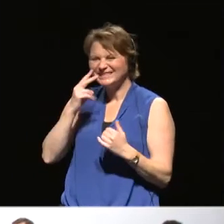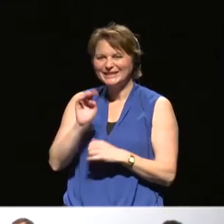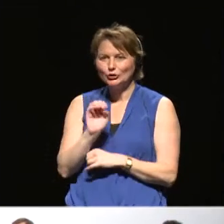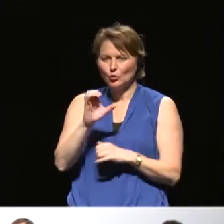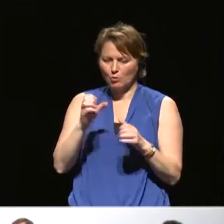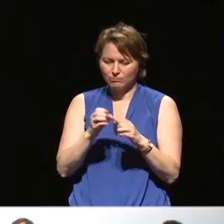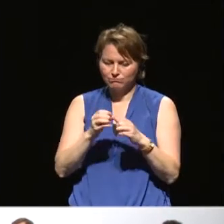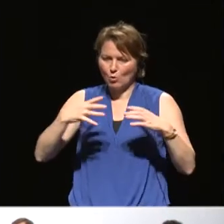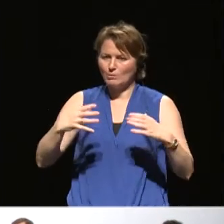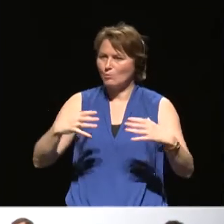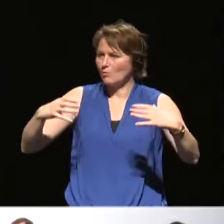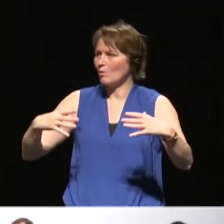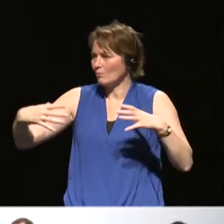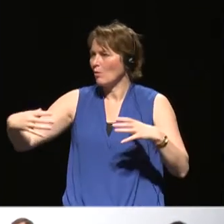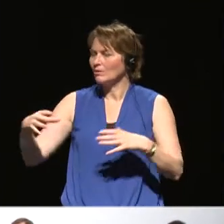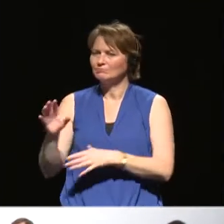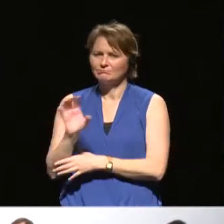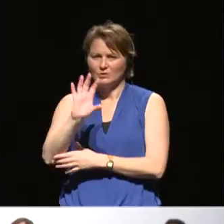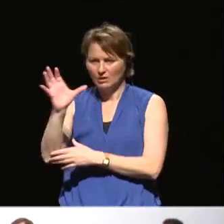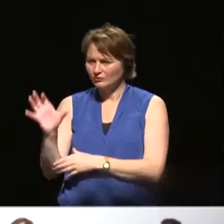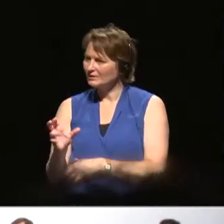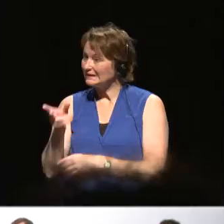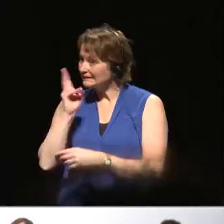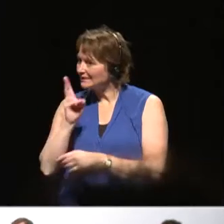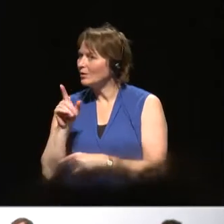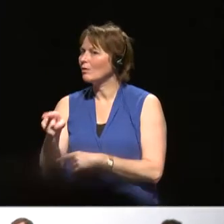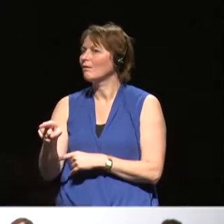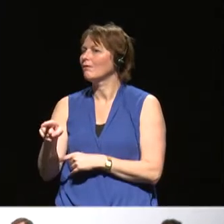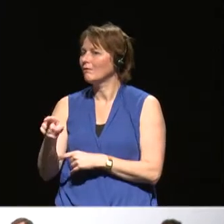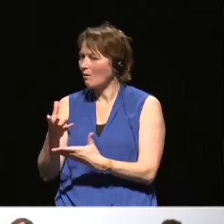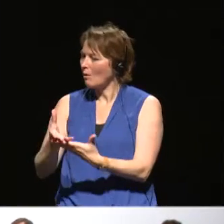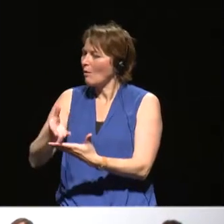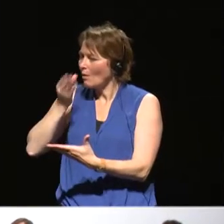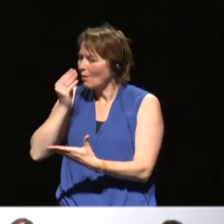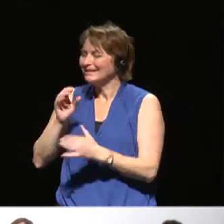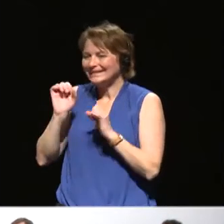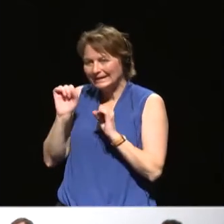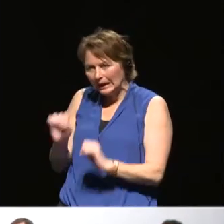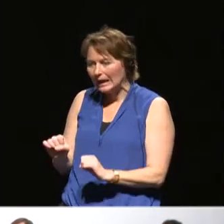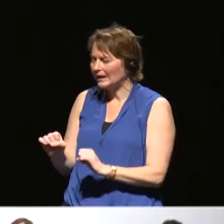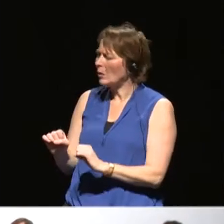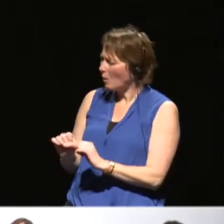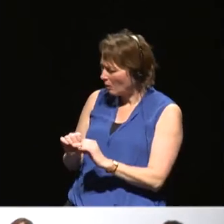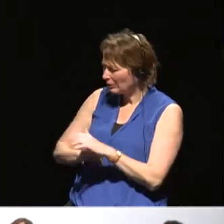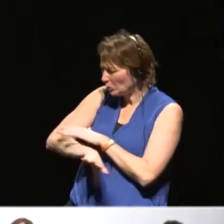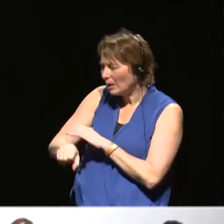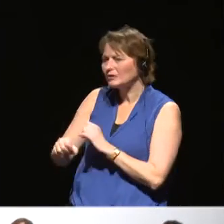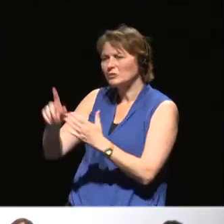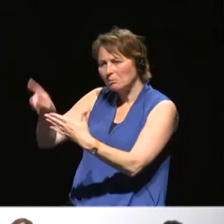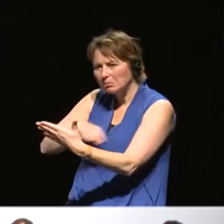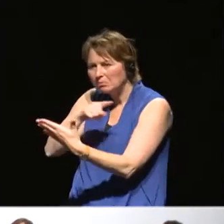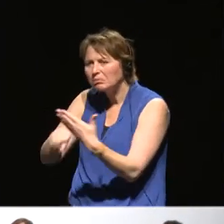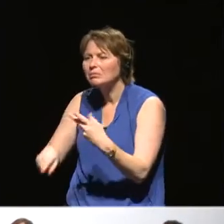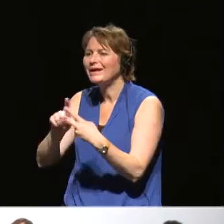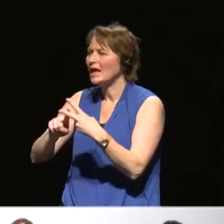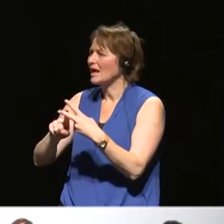be one of those examples where we can learn some lessons about preventing corruption, building more inclusive institutions. So